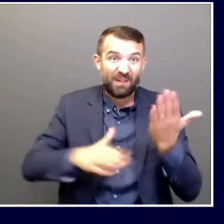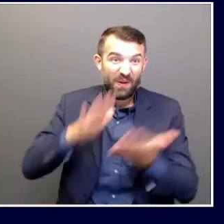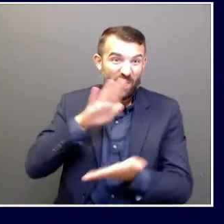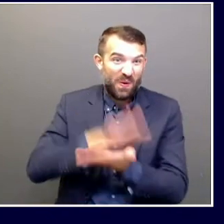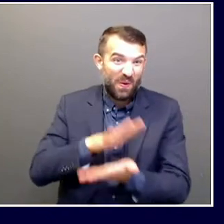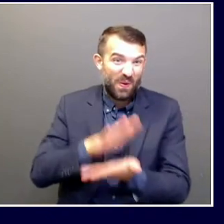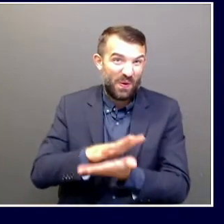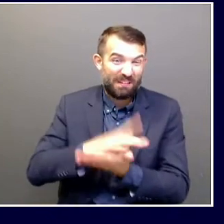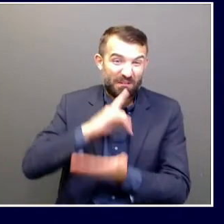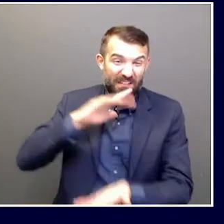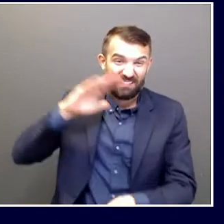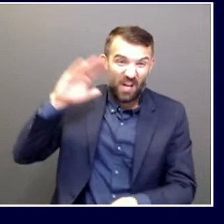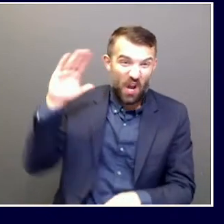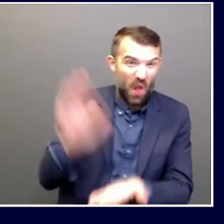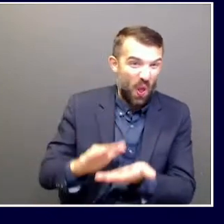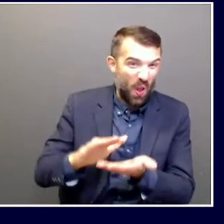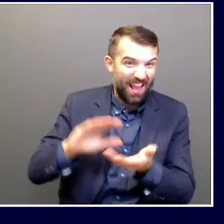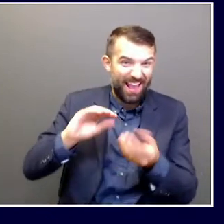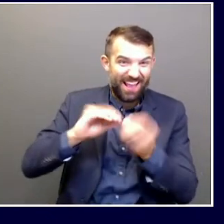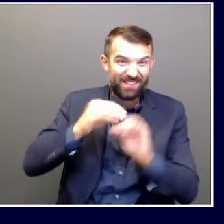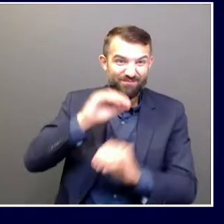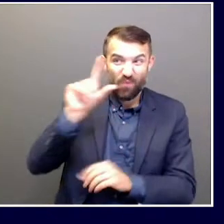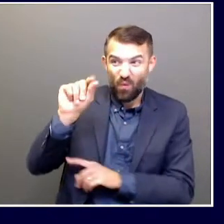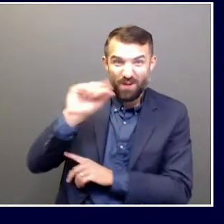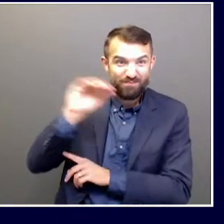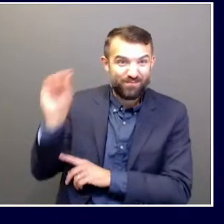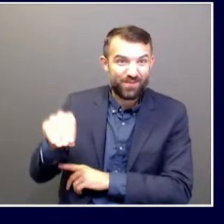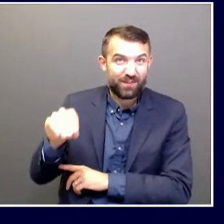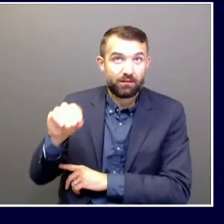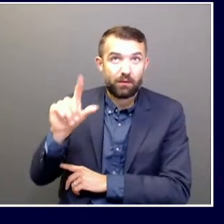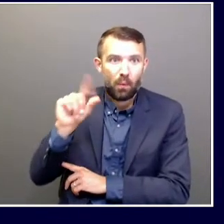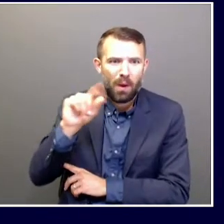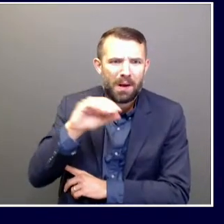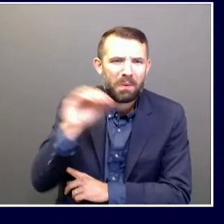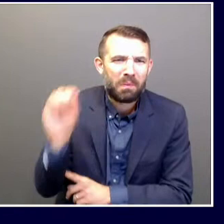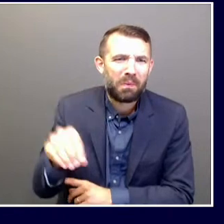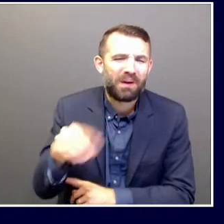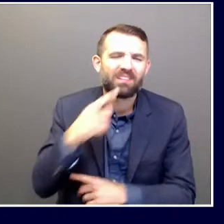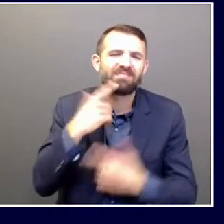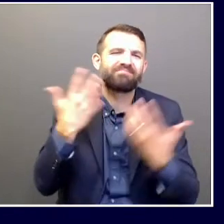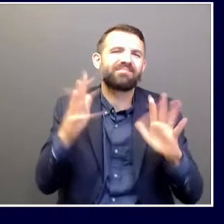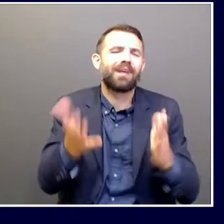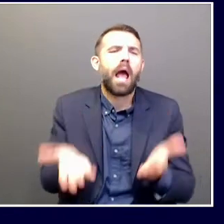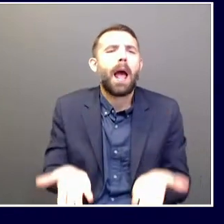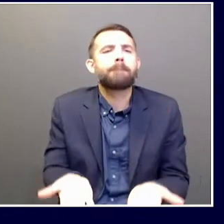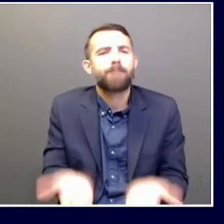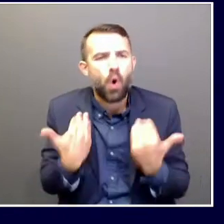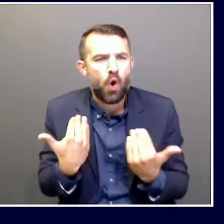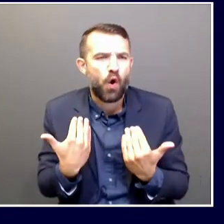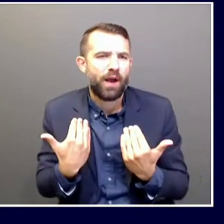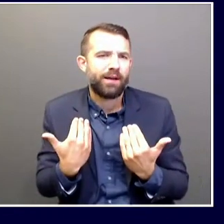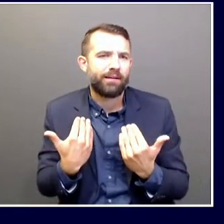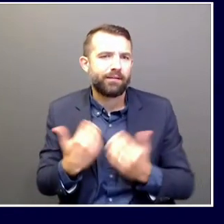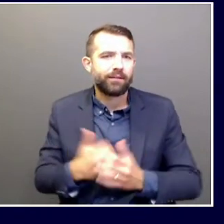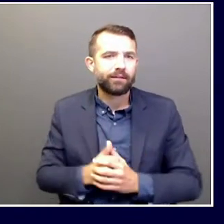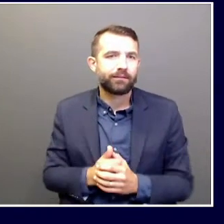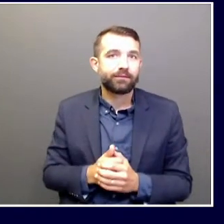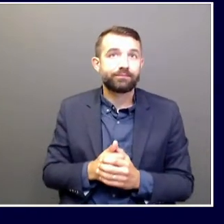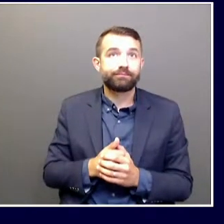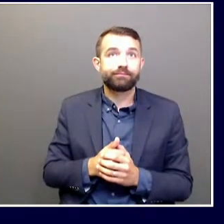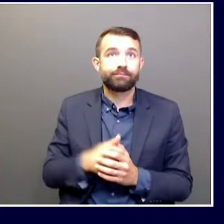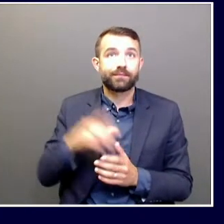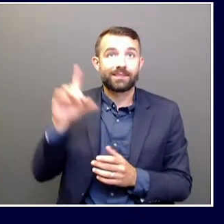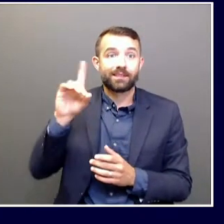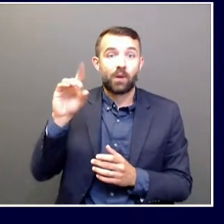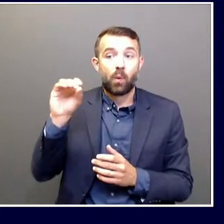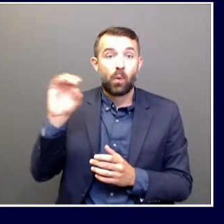who are fully vaccinated. 20%. On a related note, according to the Maine Department of Education, it appears that the